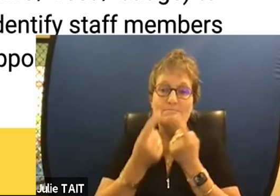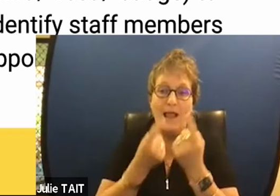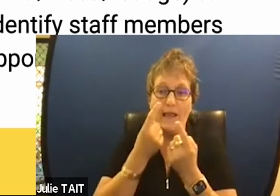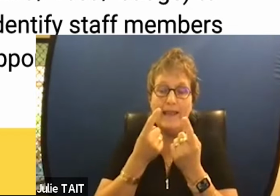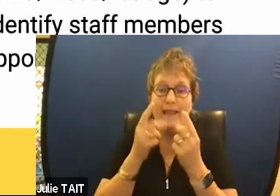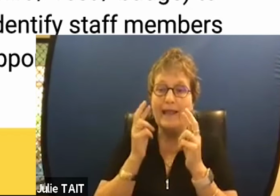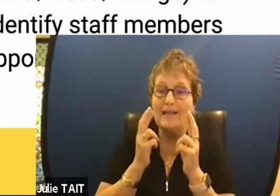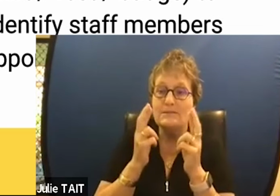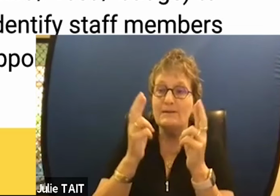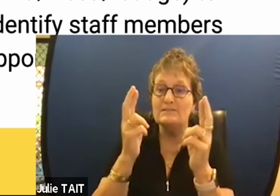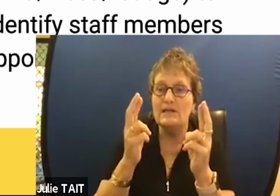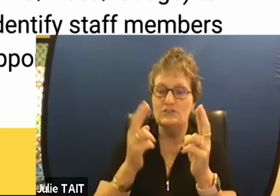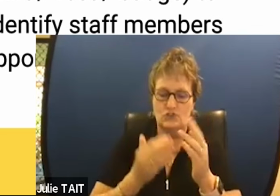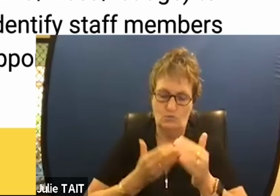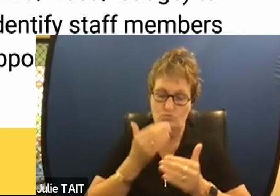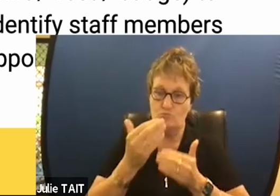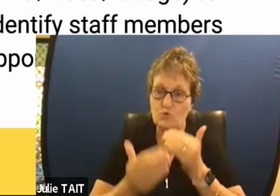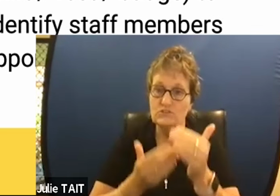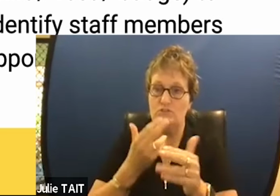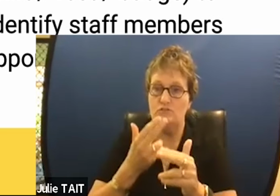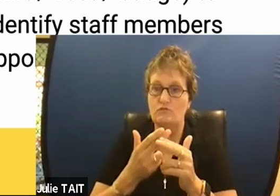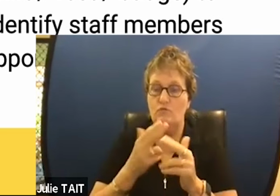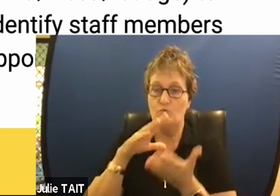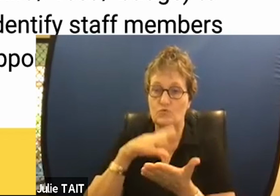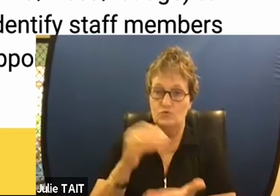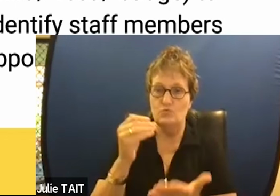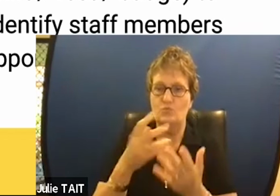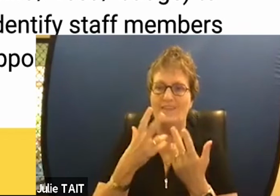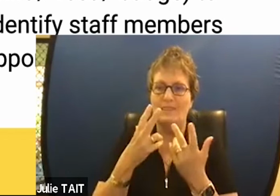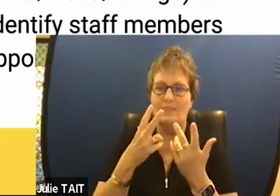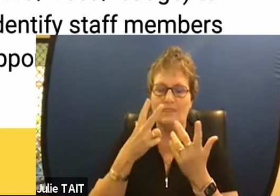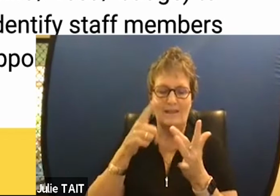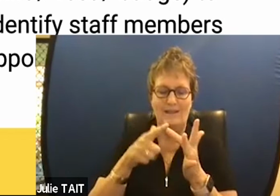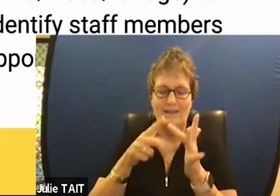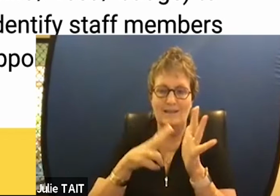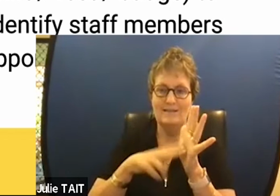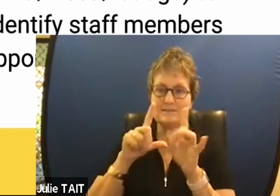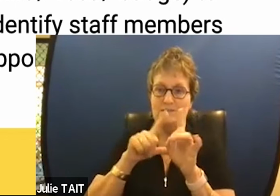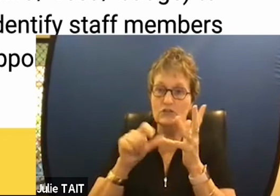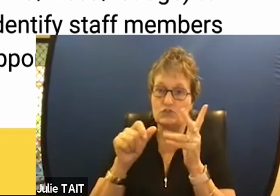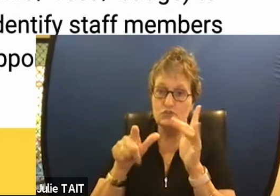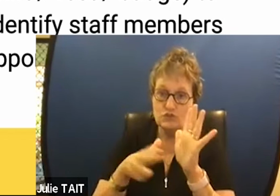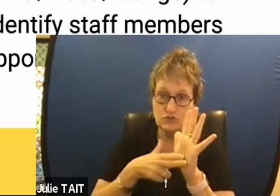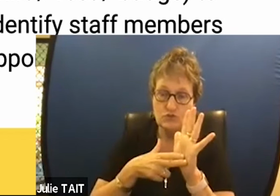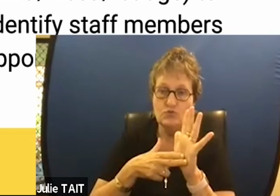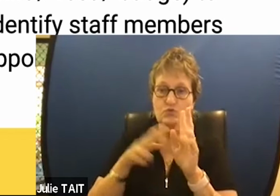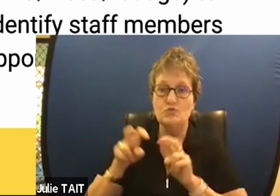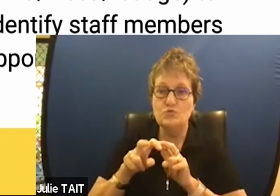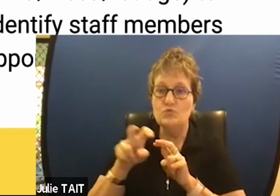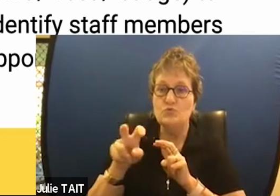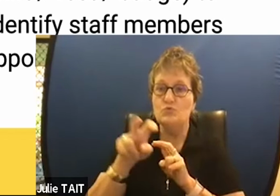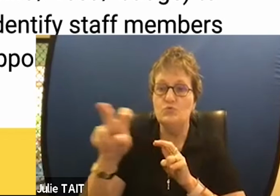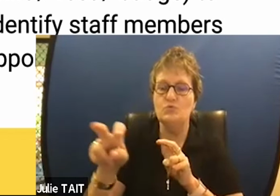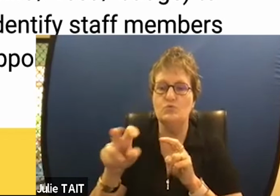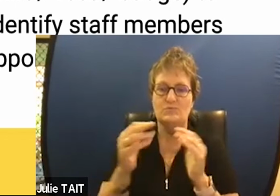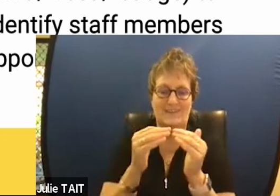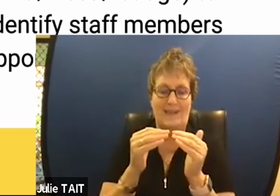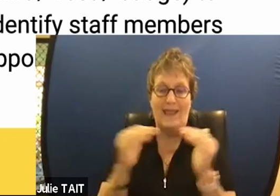expectations and processes to students with their inductions, tours, those sorts of things. Equitable learning, also